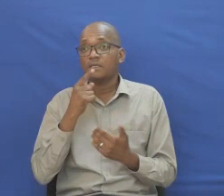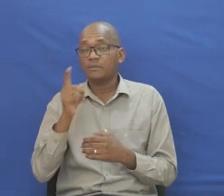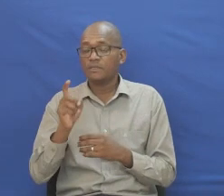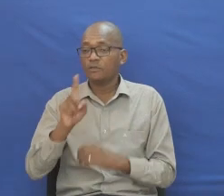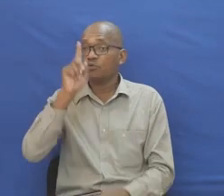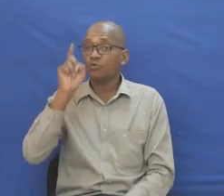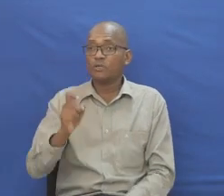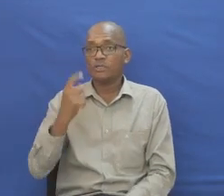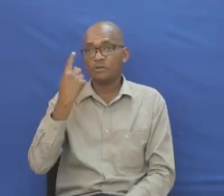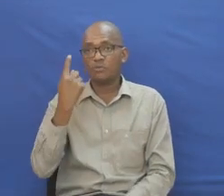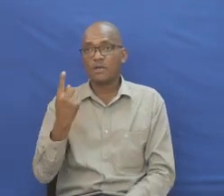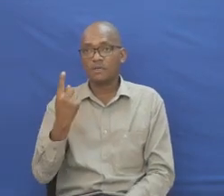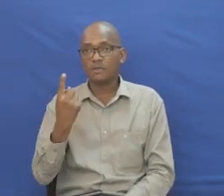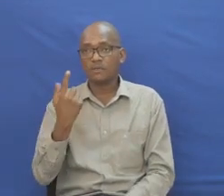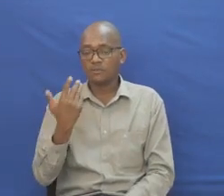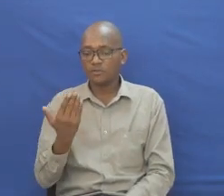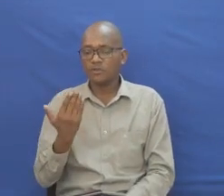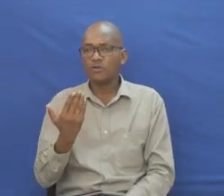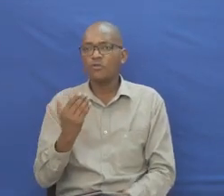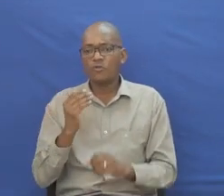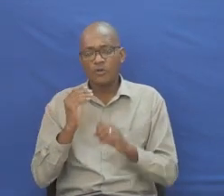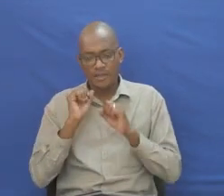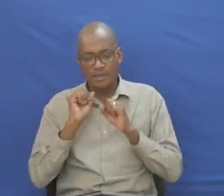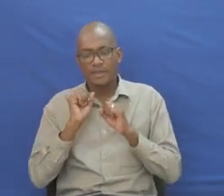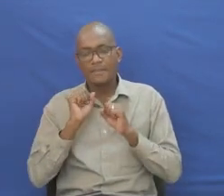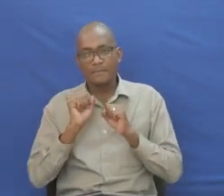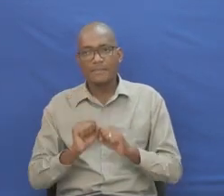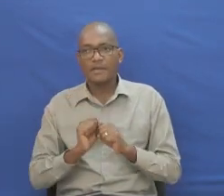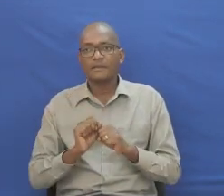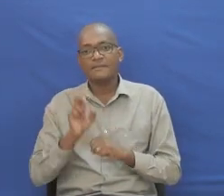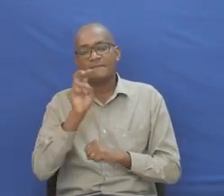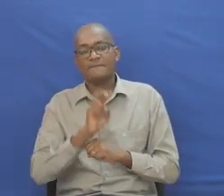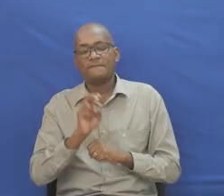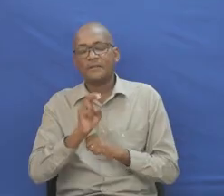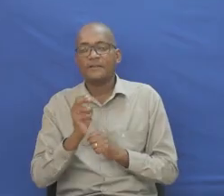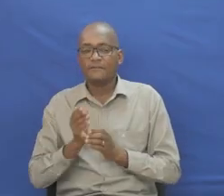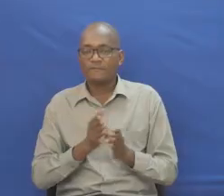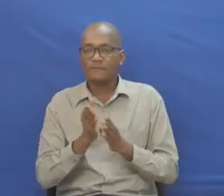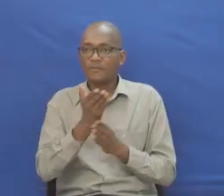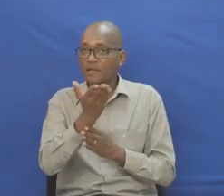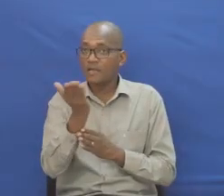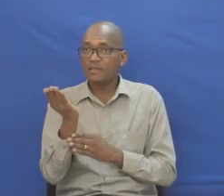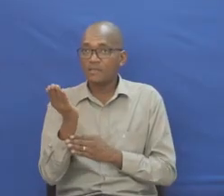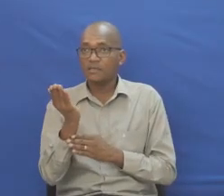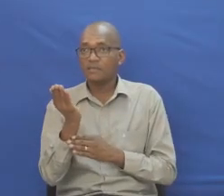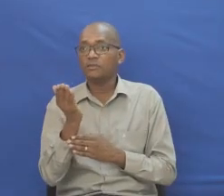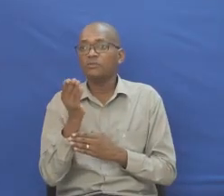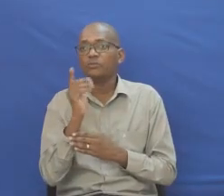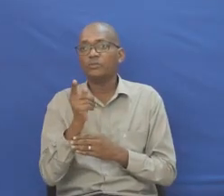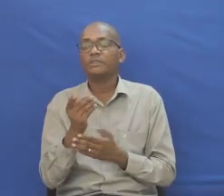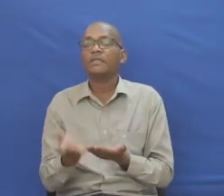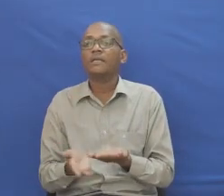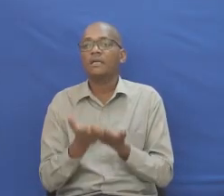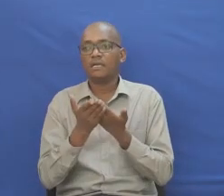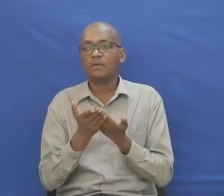1. So we have to find another formula which can help us to eliminate BE. Here we are going